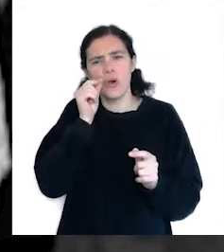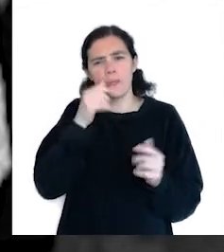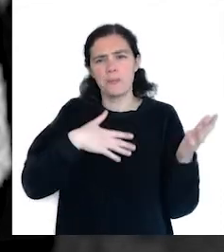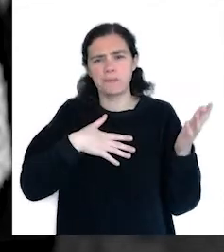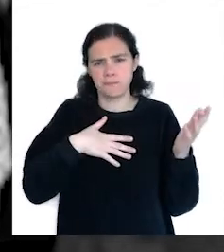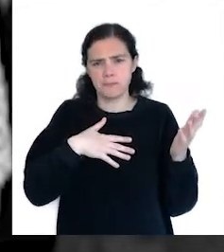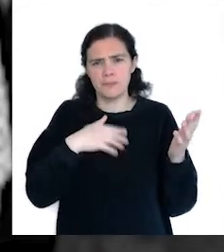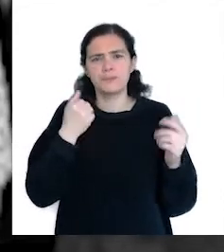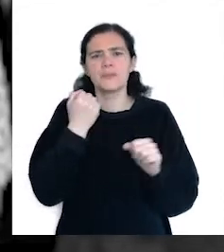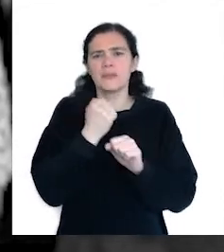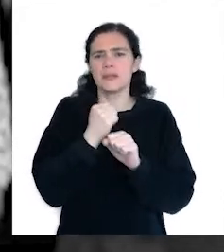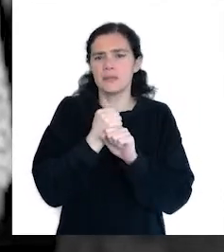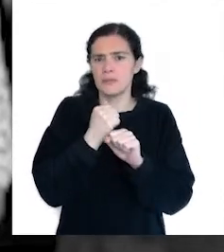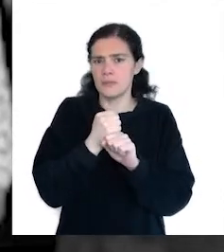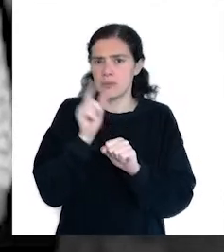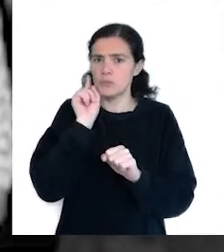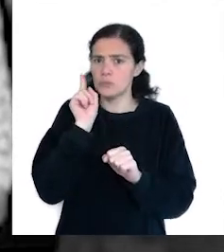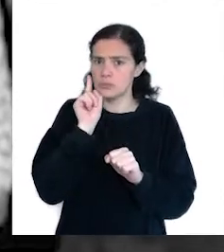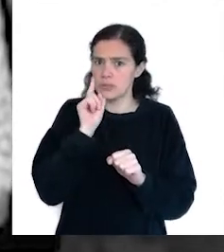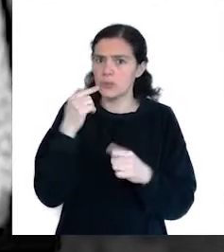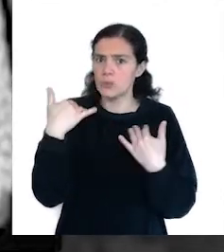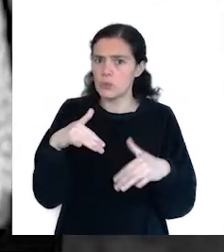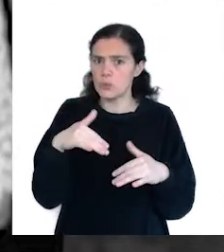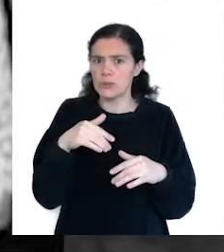musician. Merce Cunningham's work, his